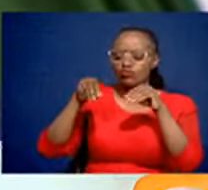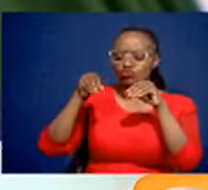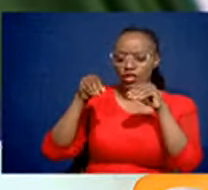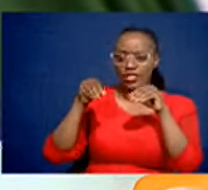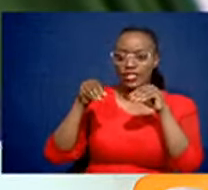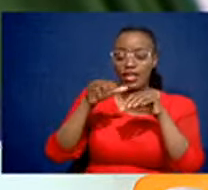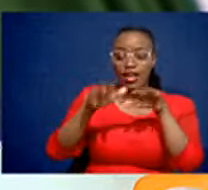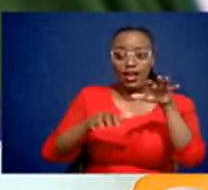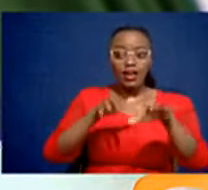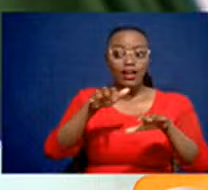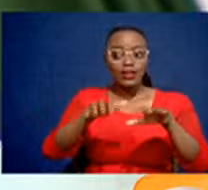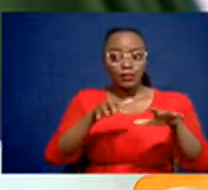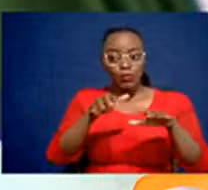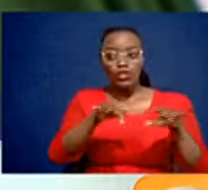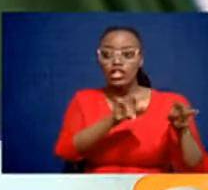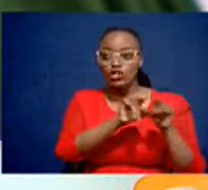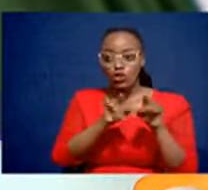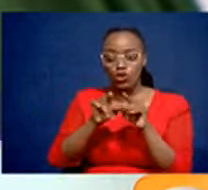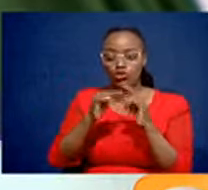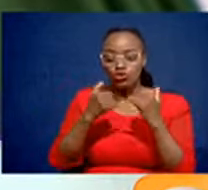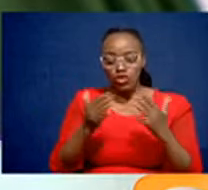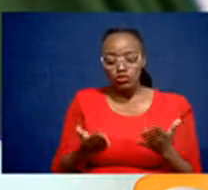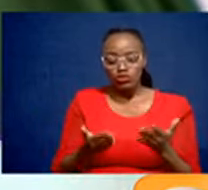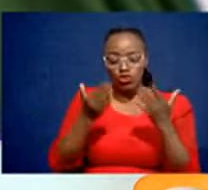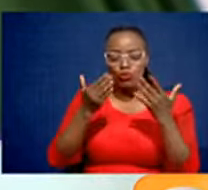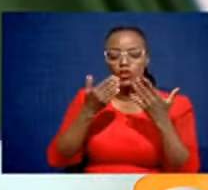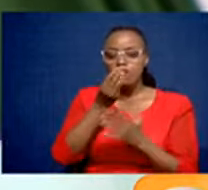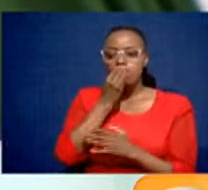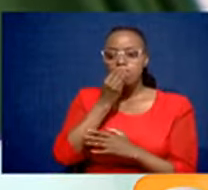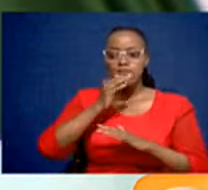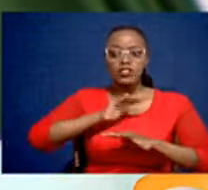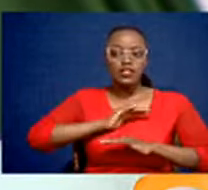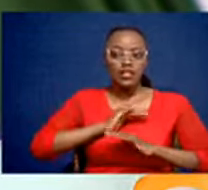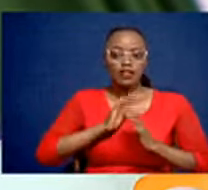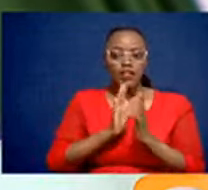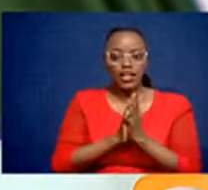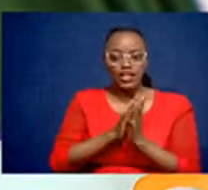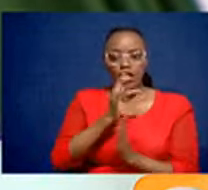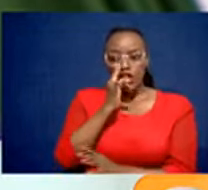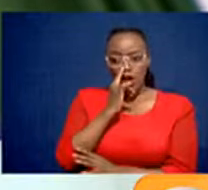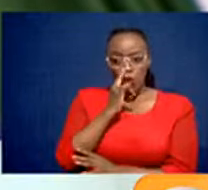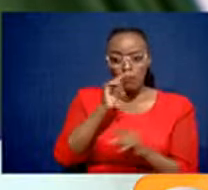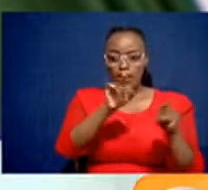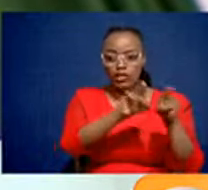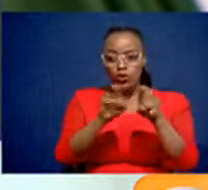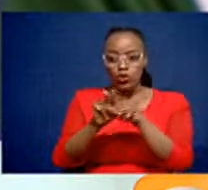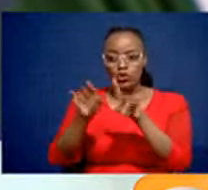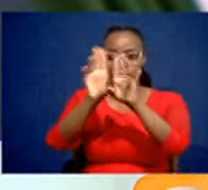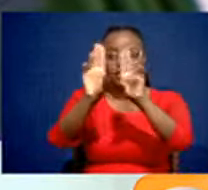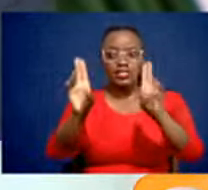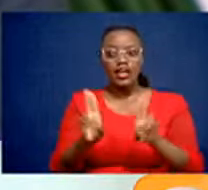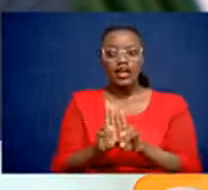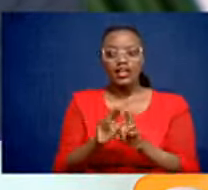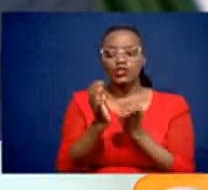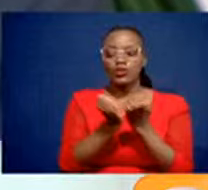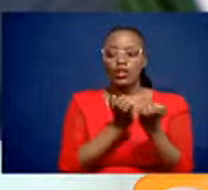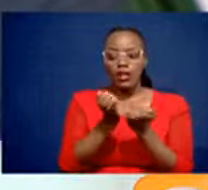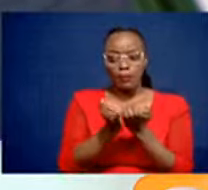high quality animals, and thus promote food security and domestic as well as international